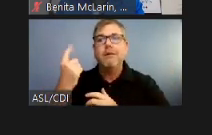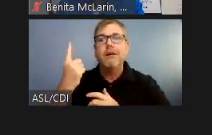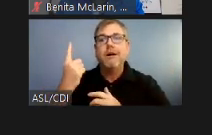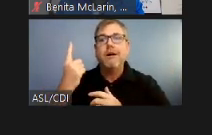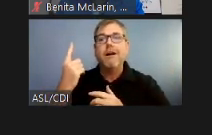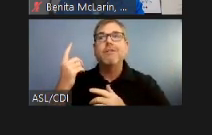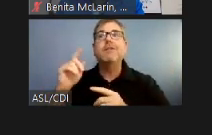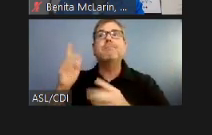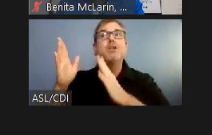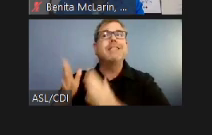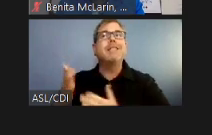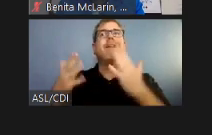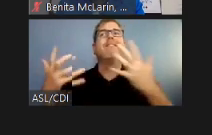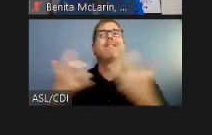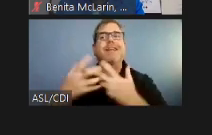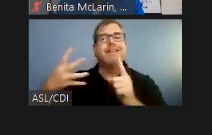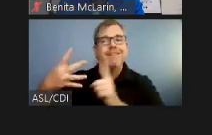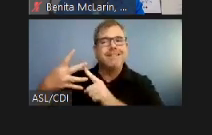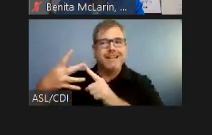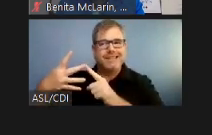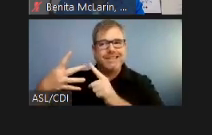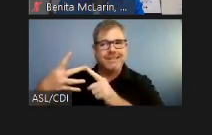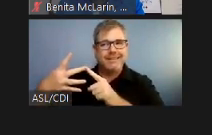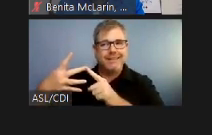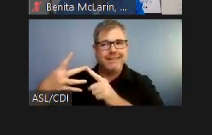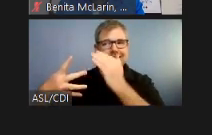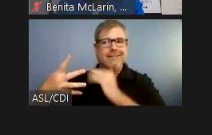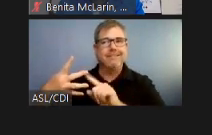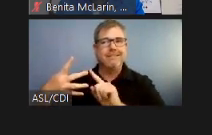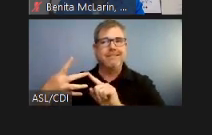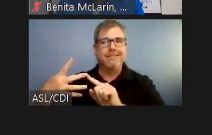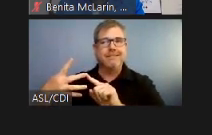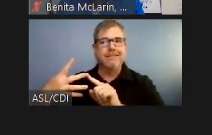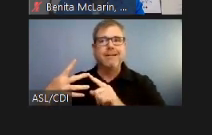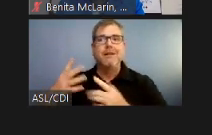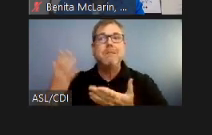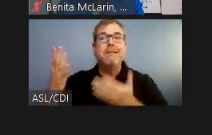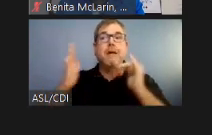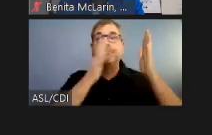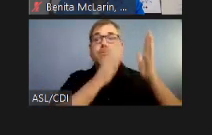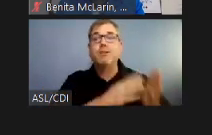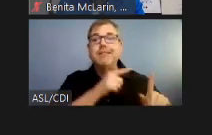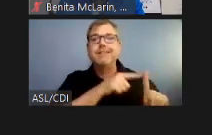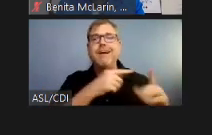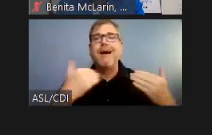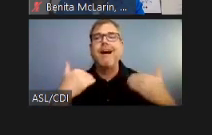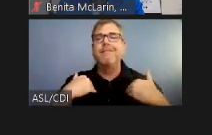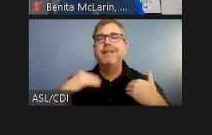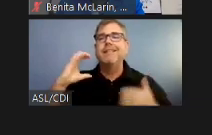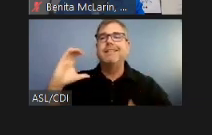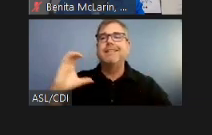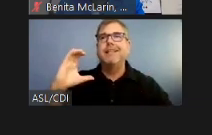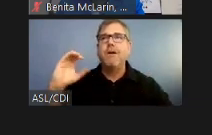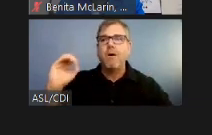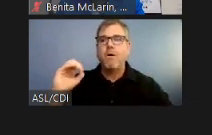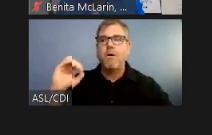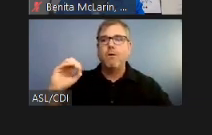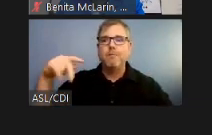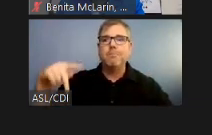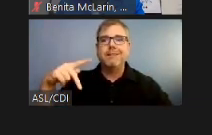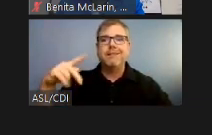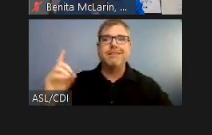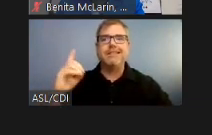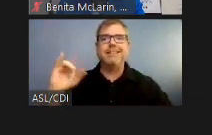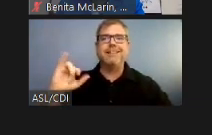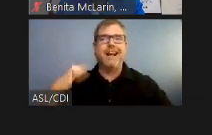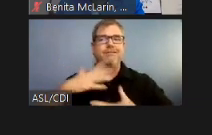because that person does have that COPD, they would squarely be in the tier 2. And there have been some